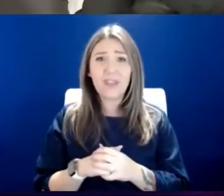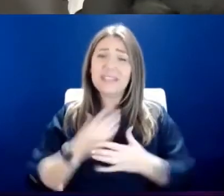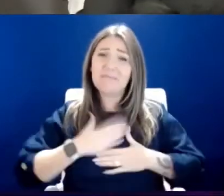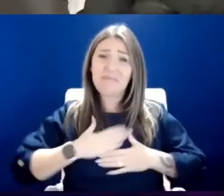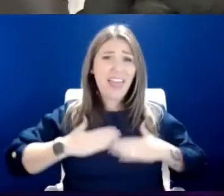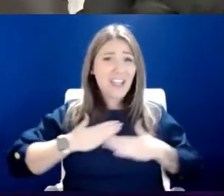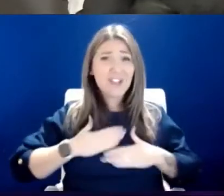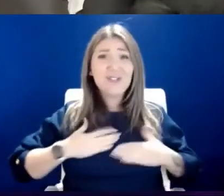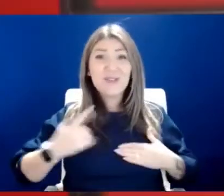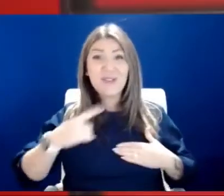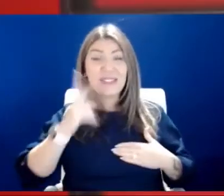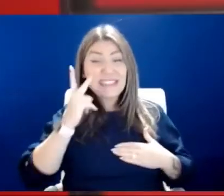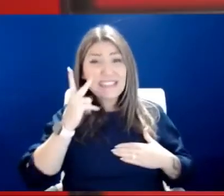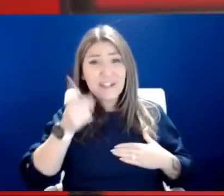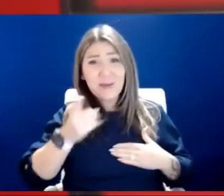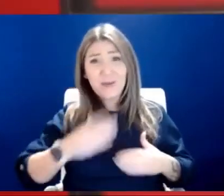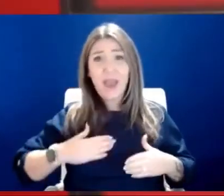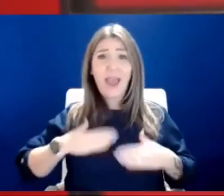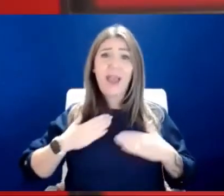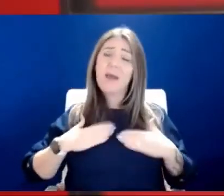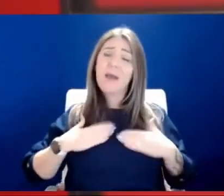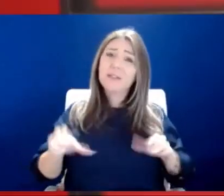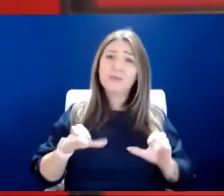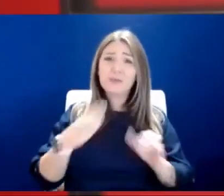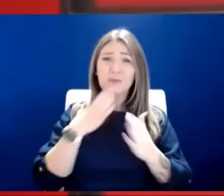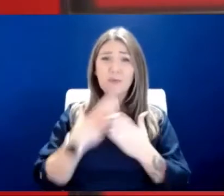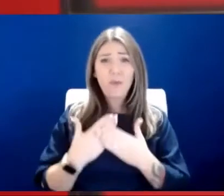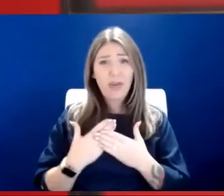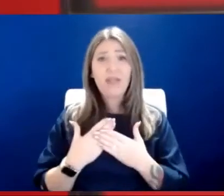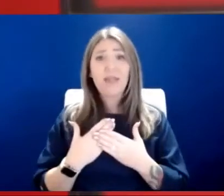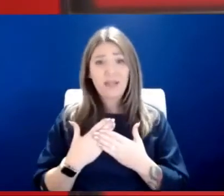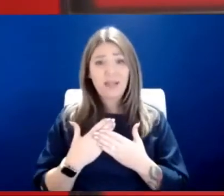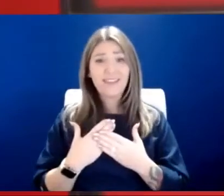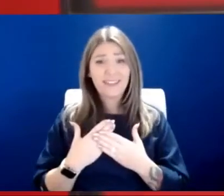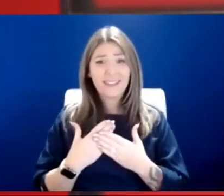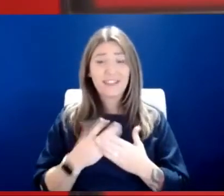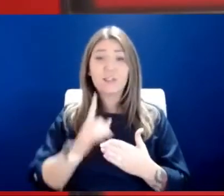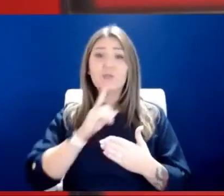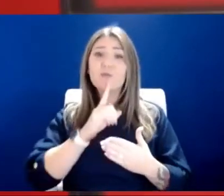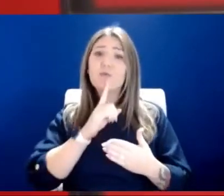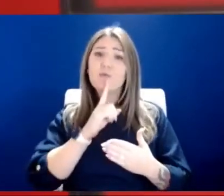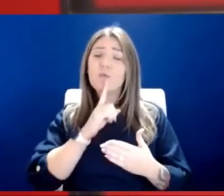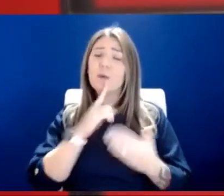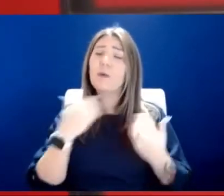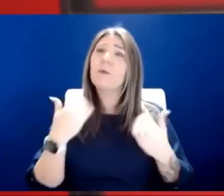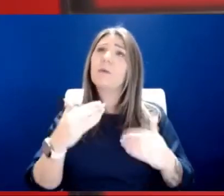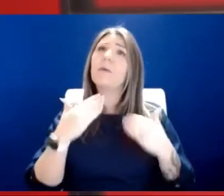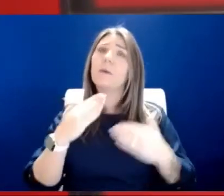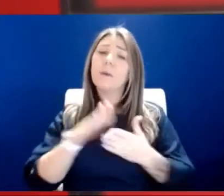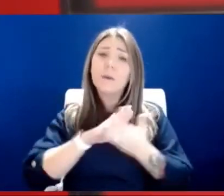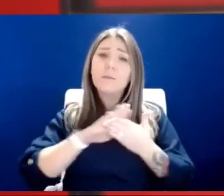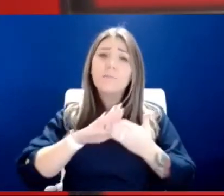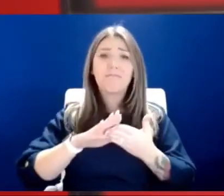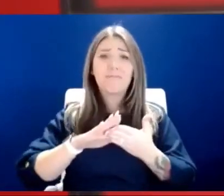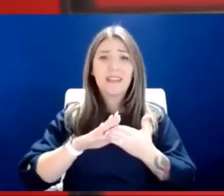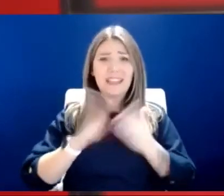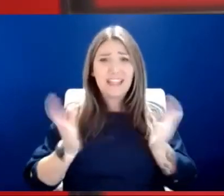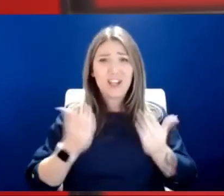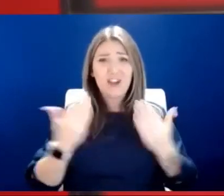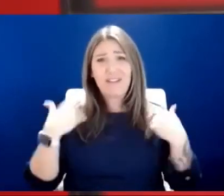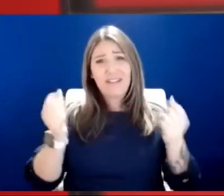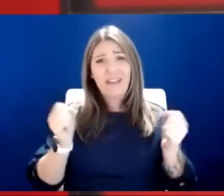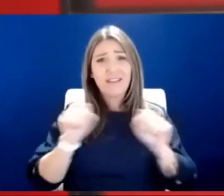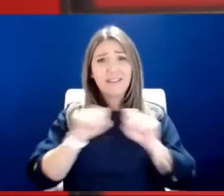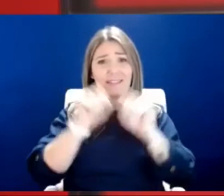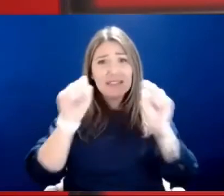you so happy and doing so well, it's very rewarding for us, for our health system, and for people who have